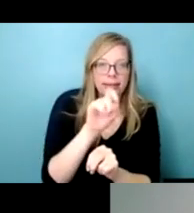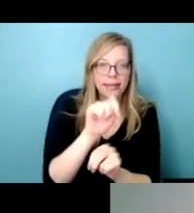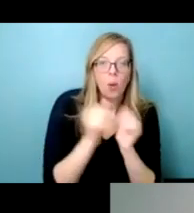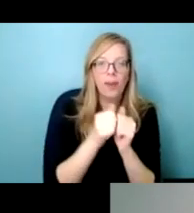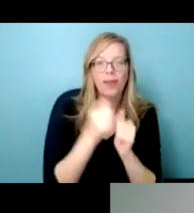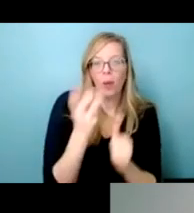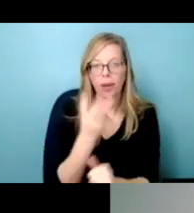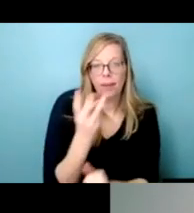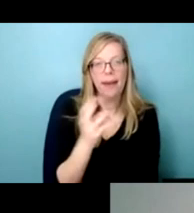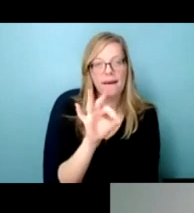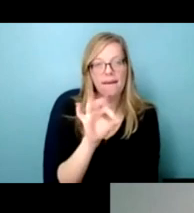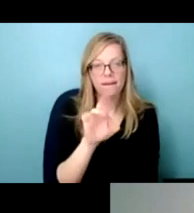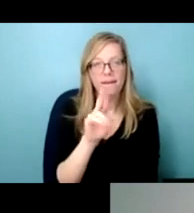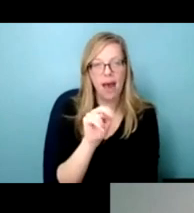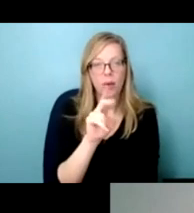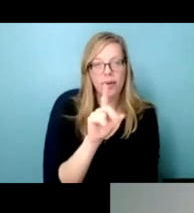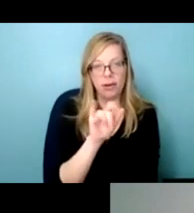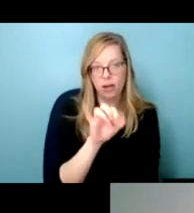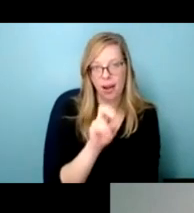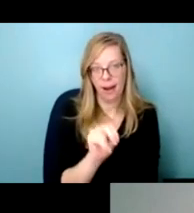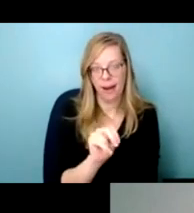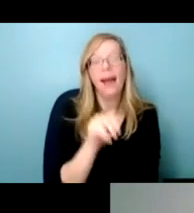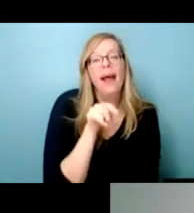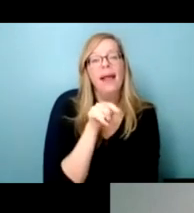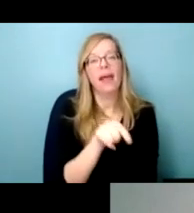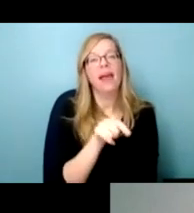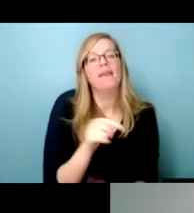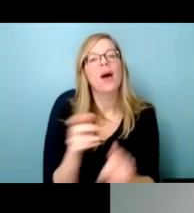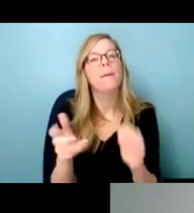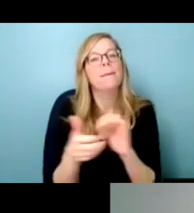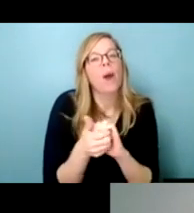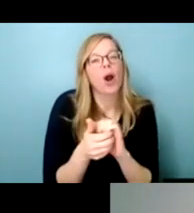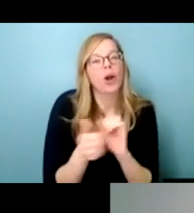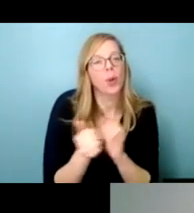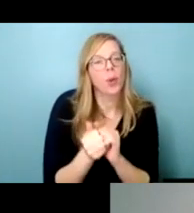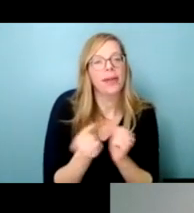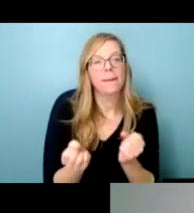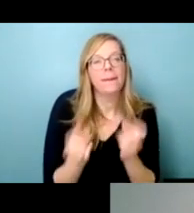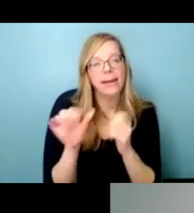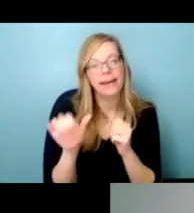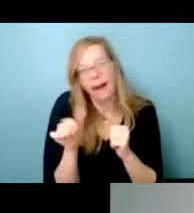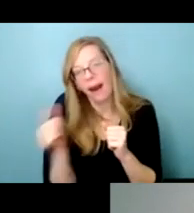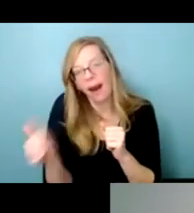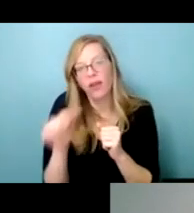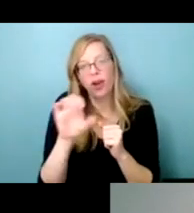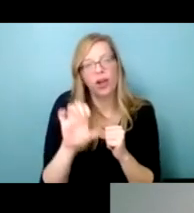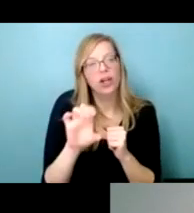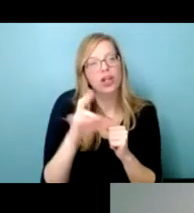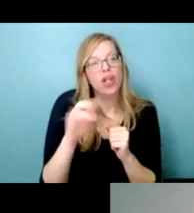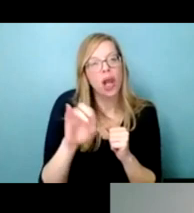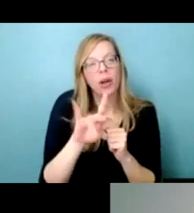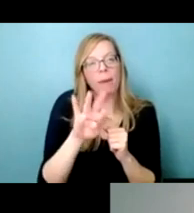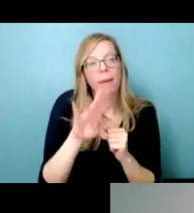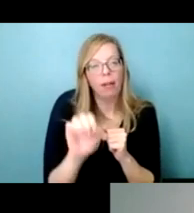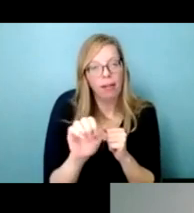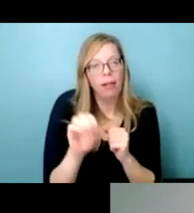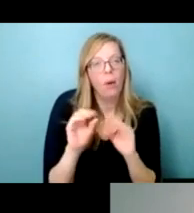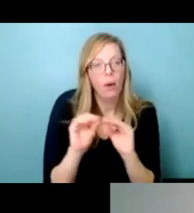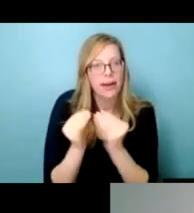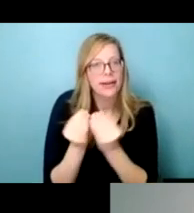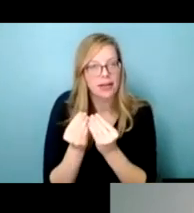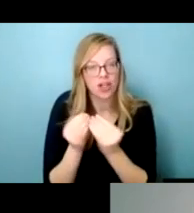Foundation. Winnipeg Foundation has partnered with many charitable organizations in the province to set up these trust